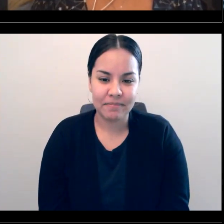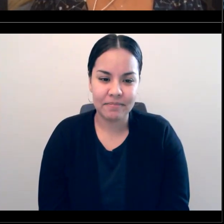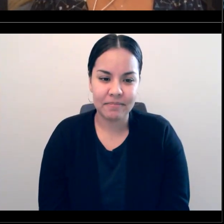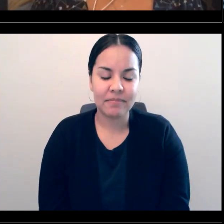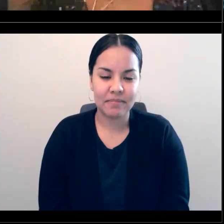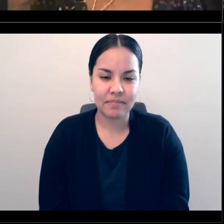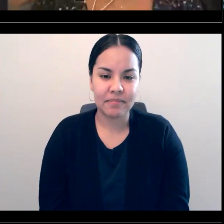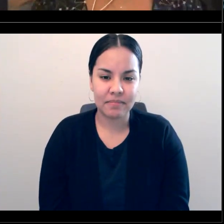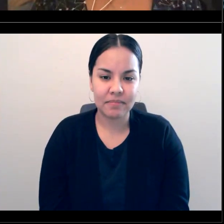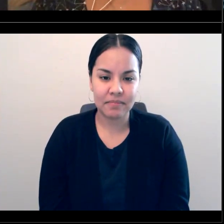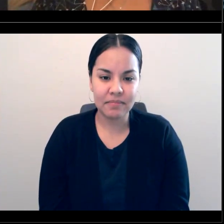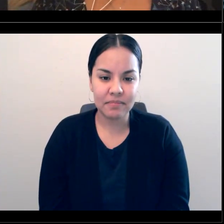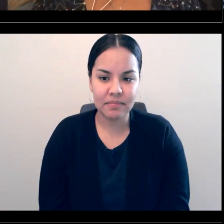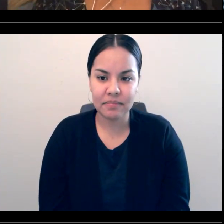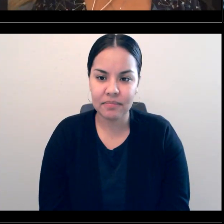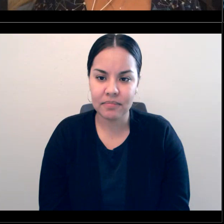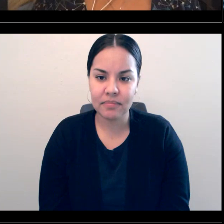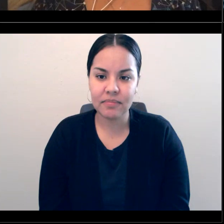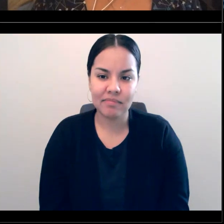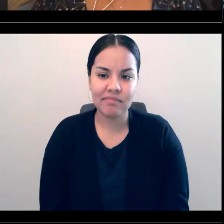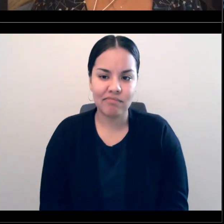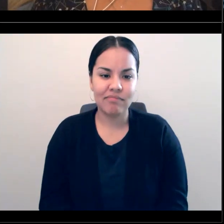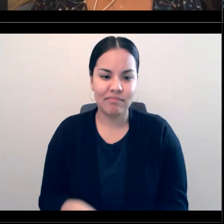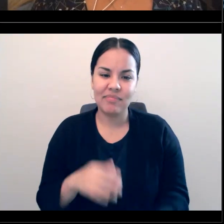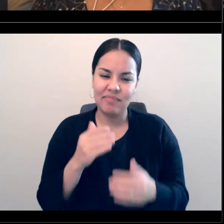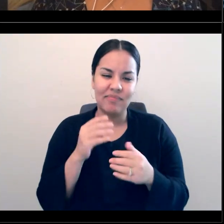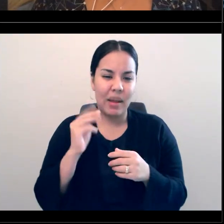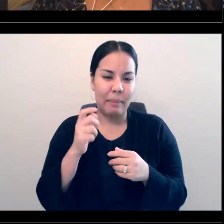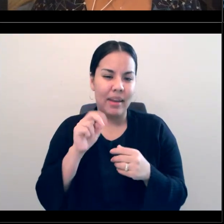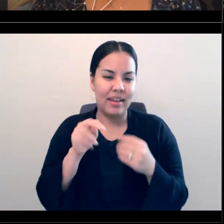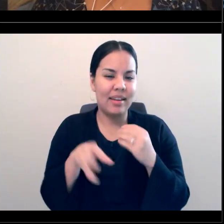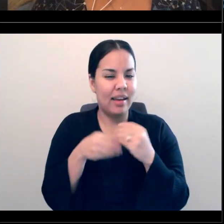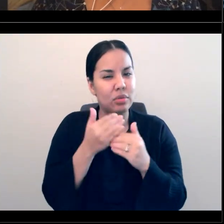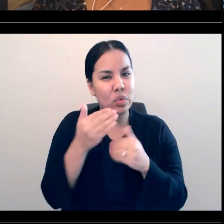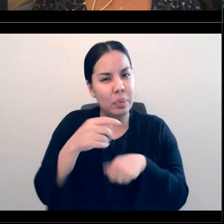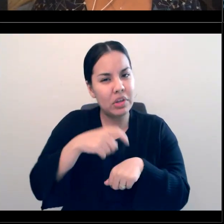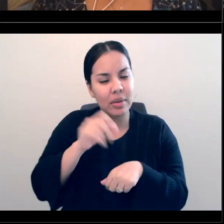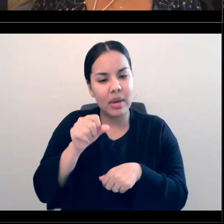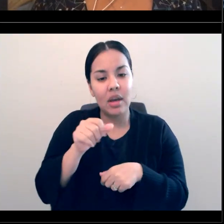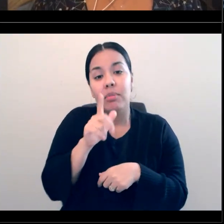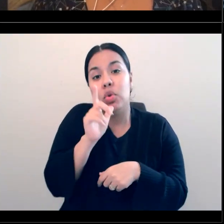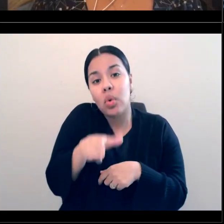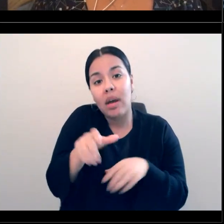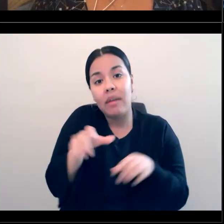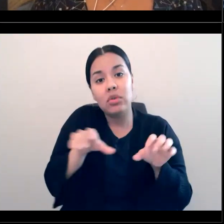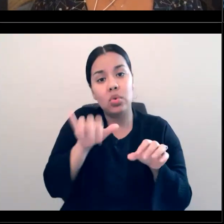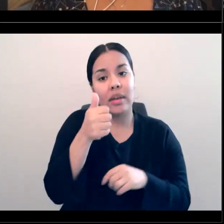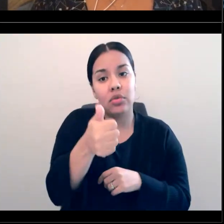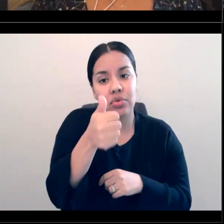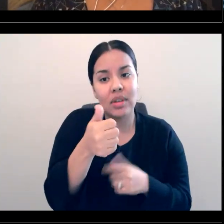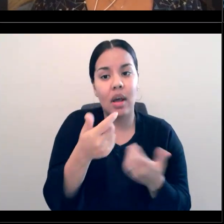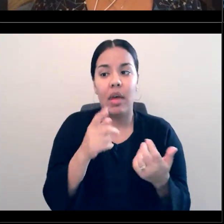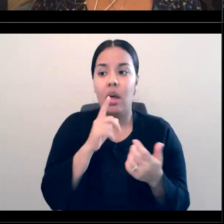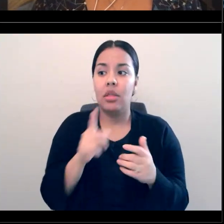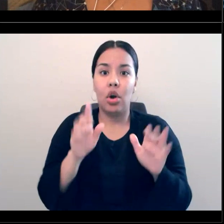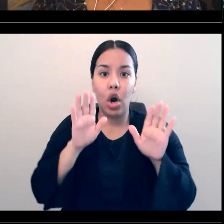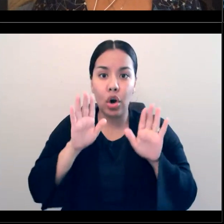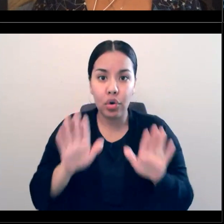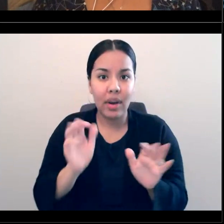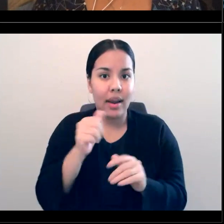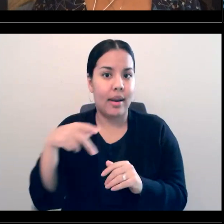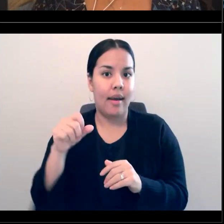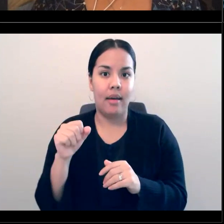Yeah, too much time. But you don't have to do that to yourself. There are great apps that can